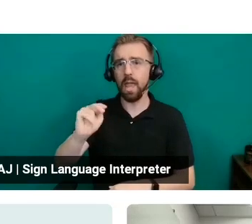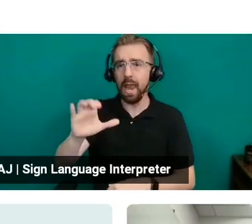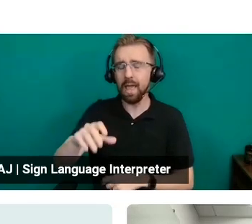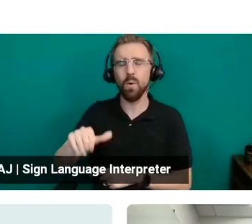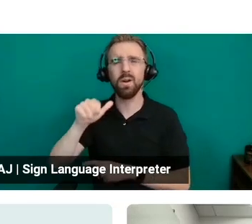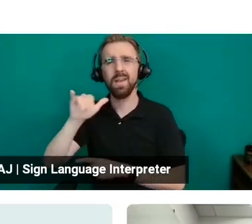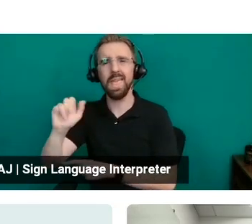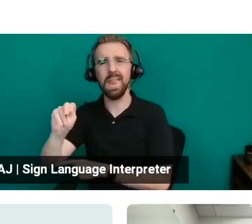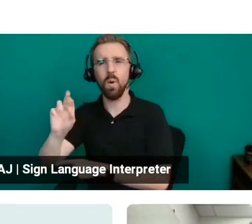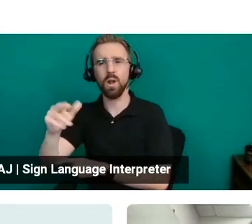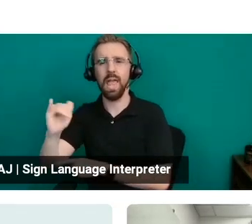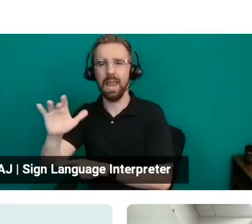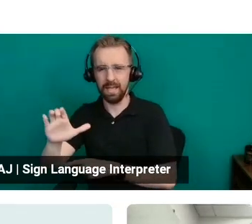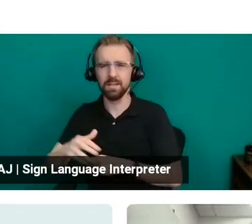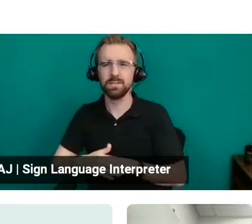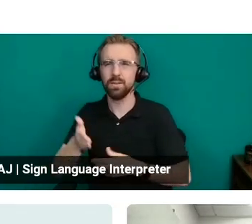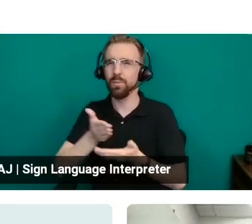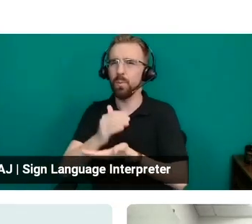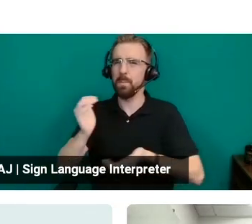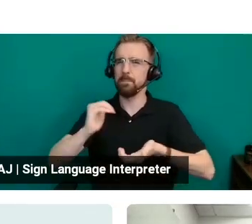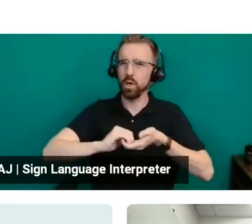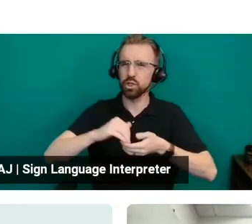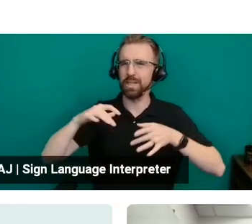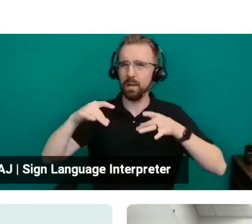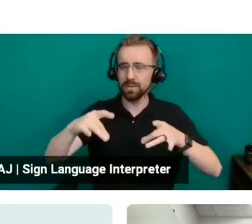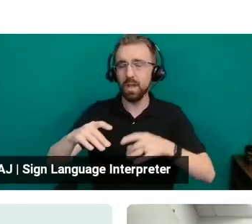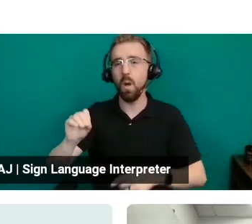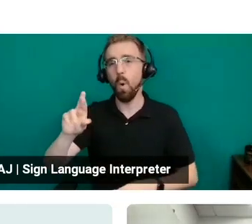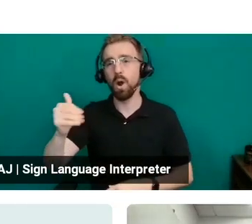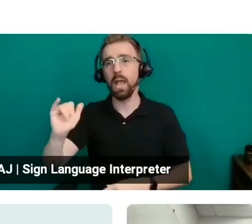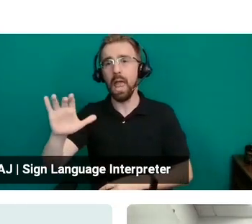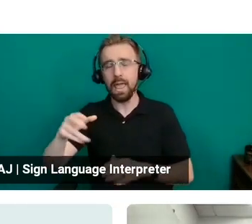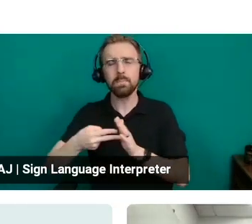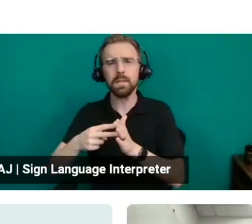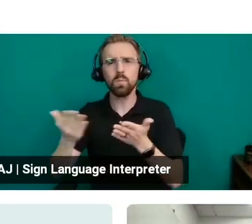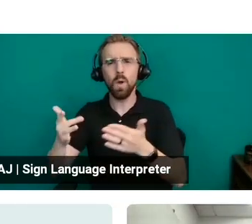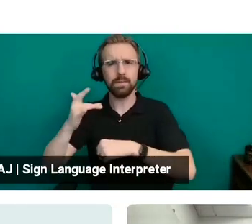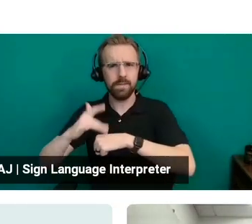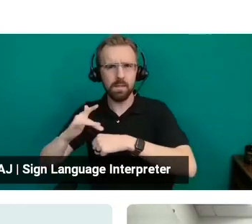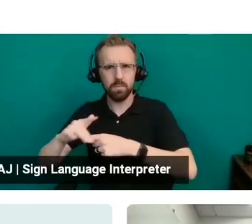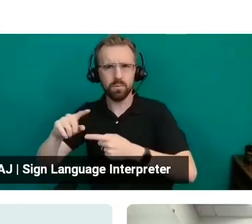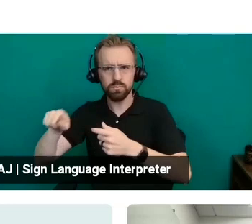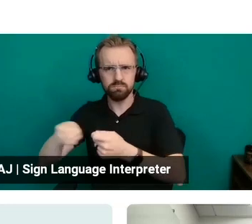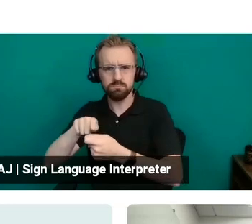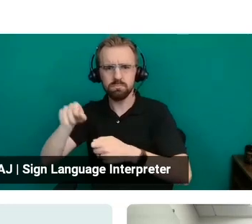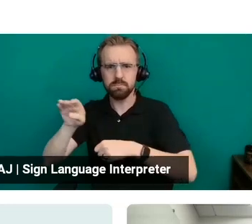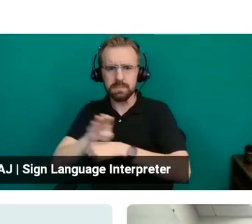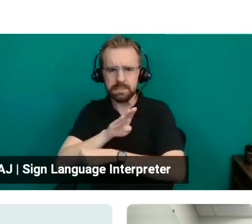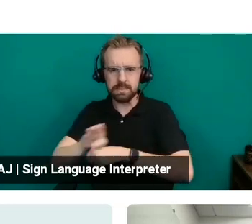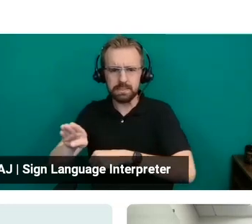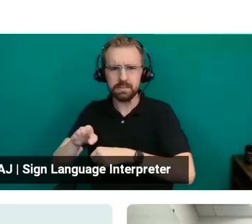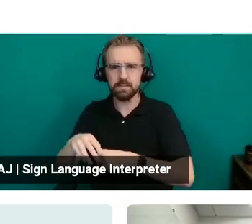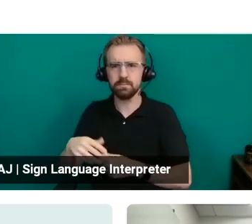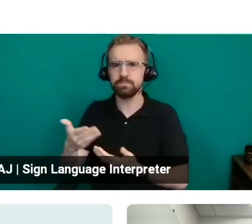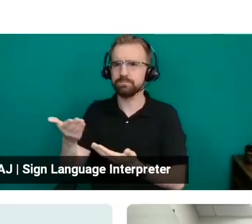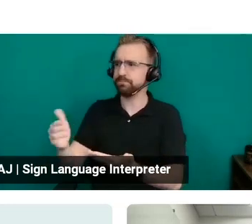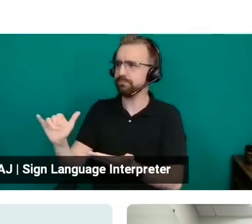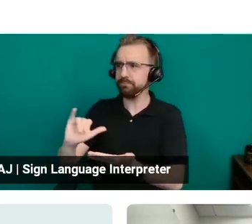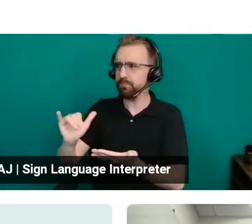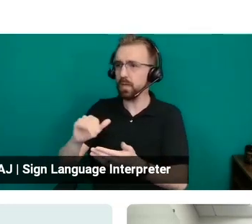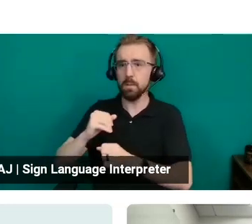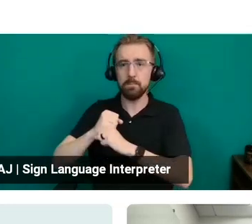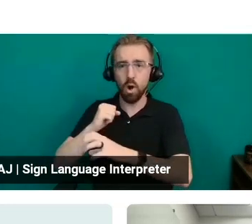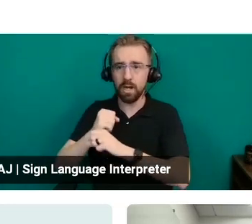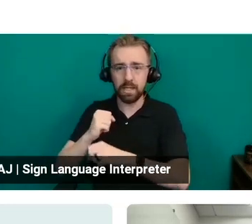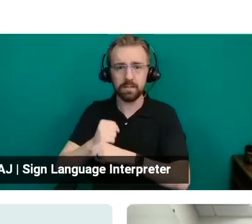is just M&A and growing through mergers and acquisitions. And organic is what is available to a particular business within its levers, whether it's marketing